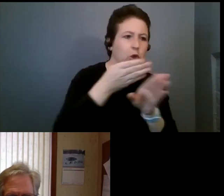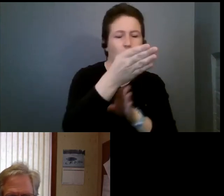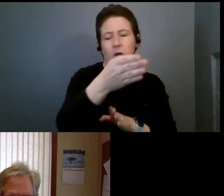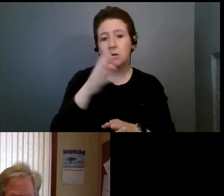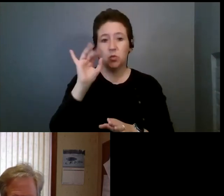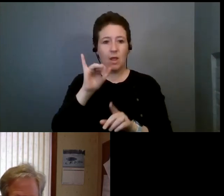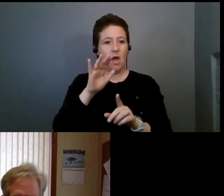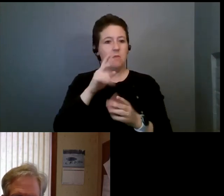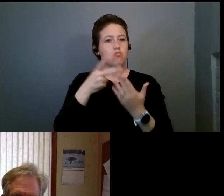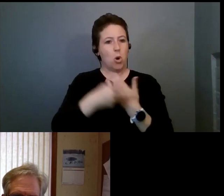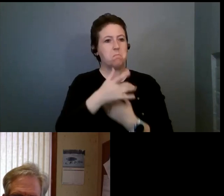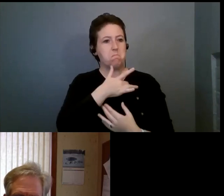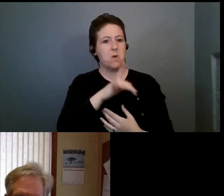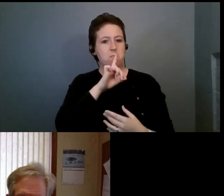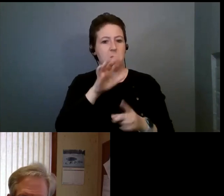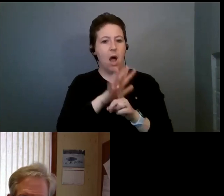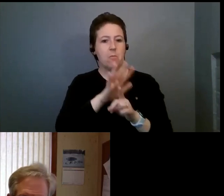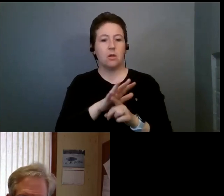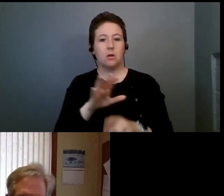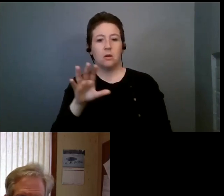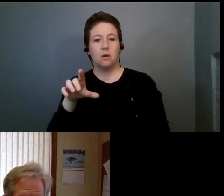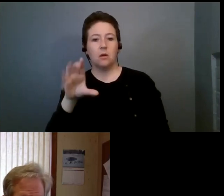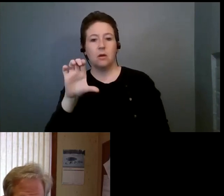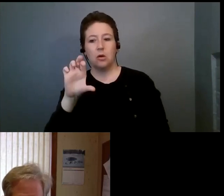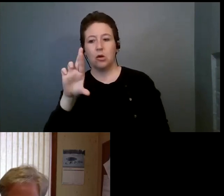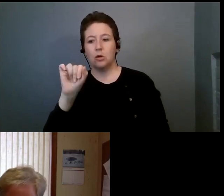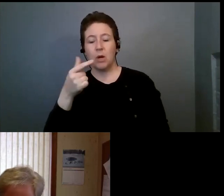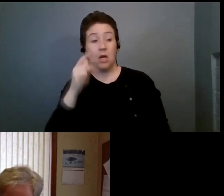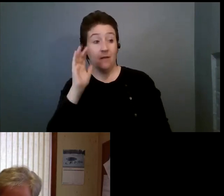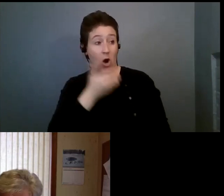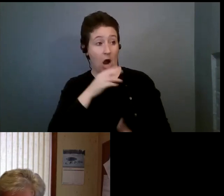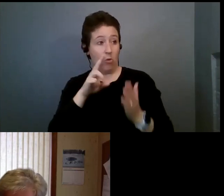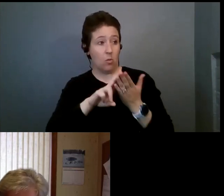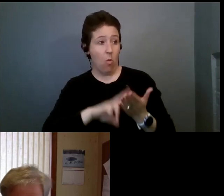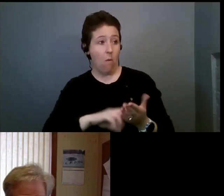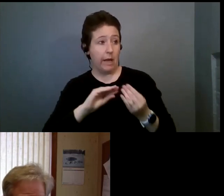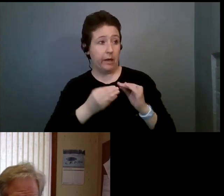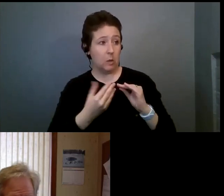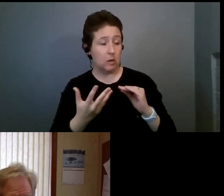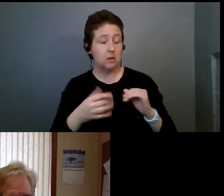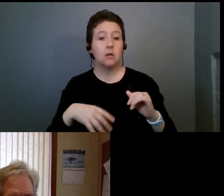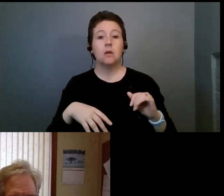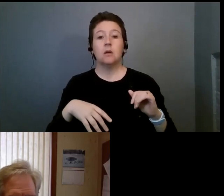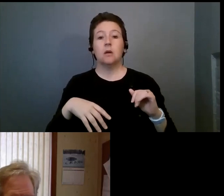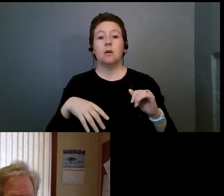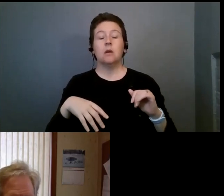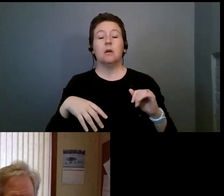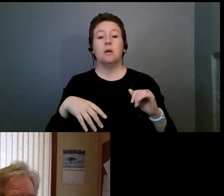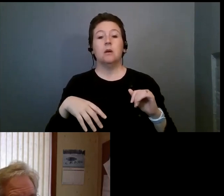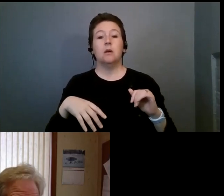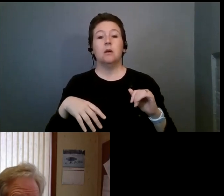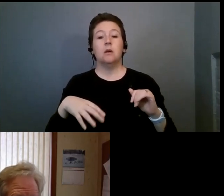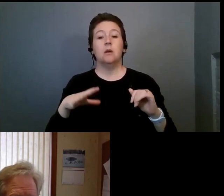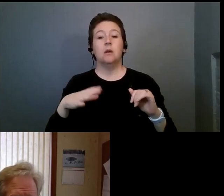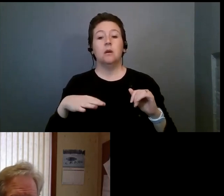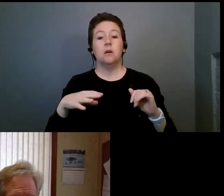now. I would add, relative to our enrollment, we, as